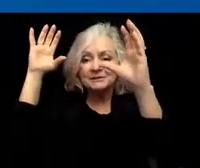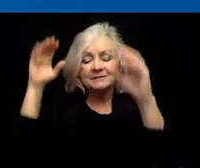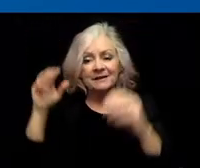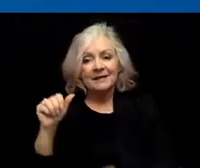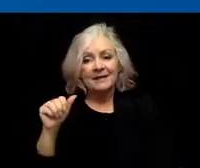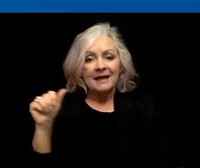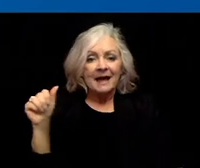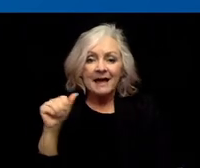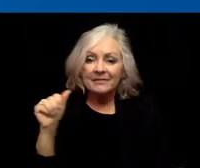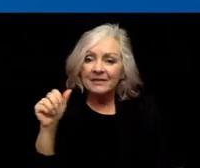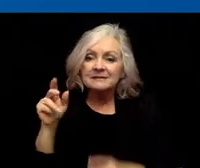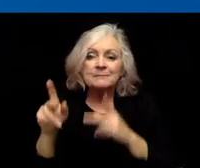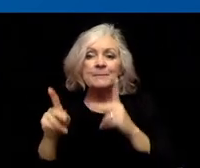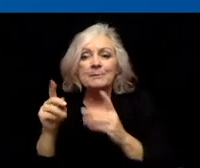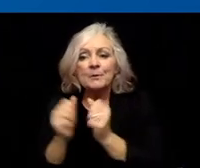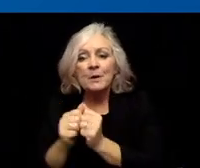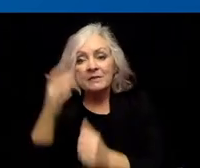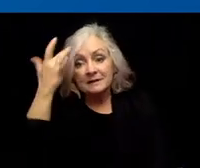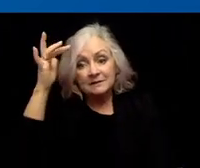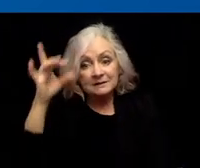with intellectual disabilities,